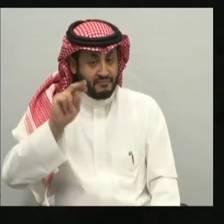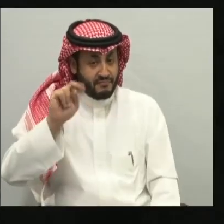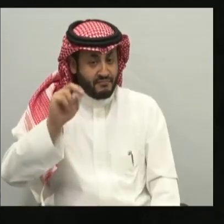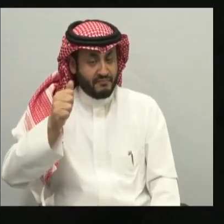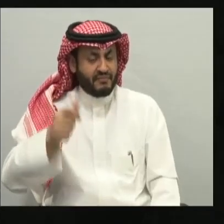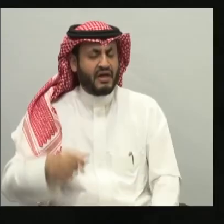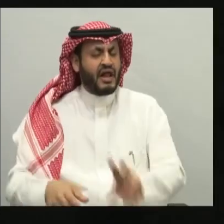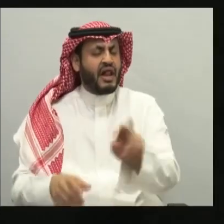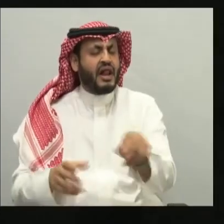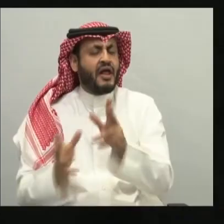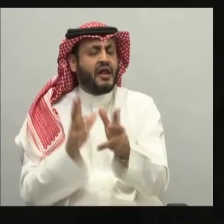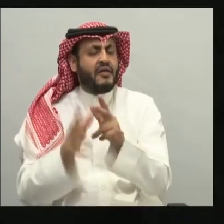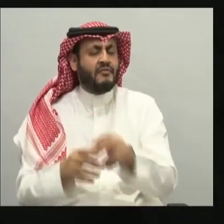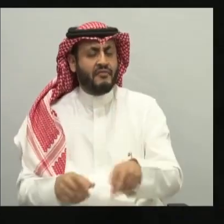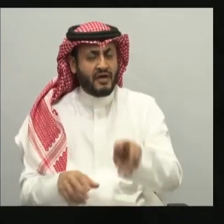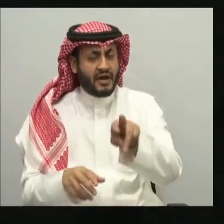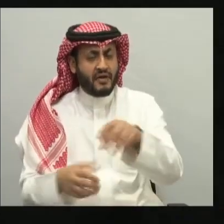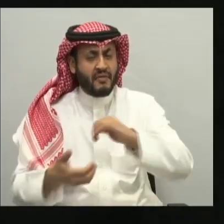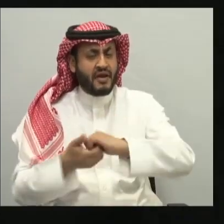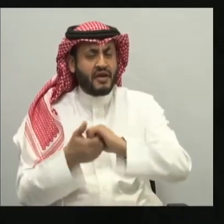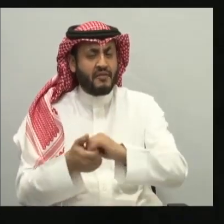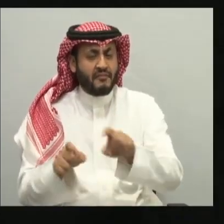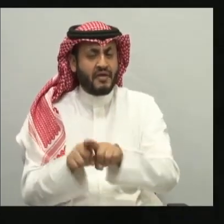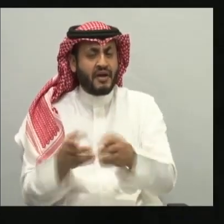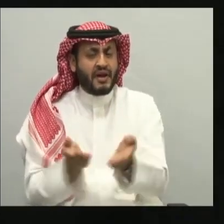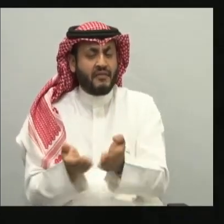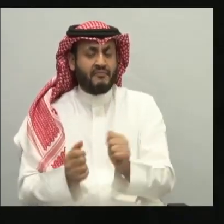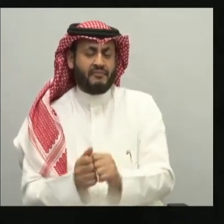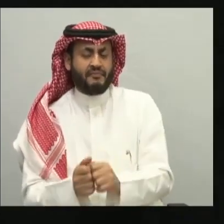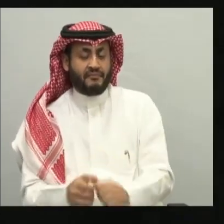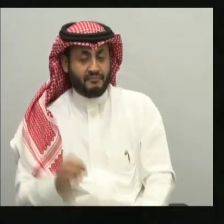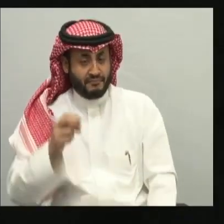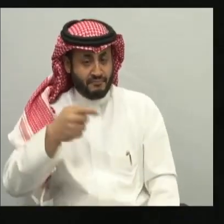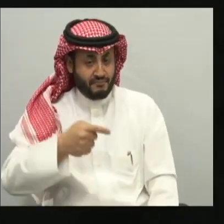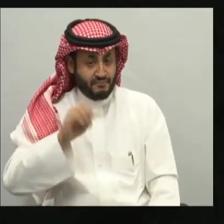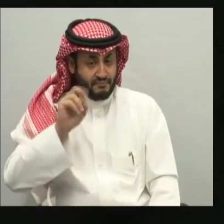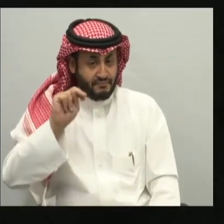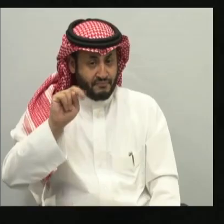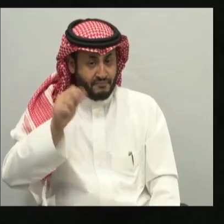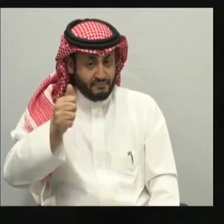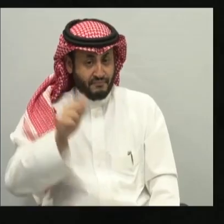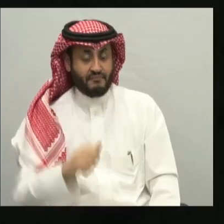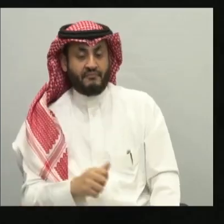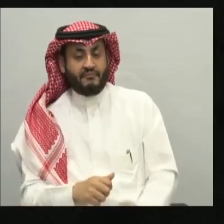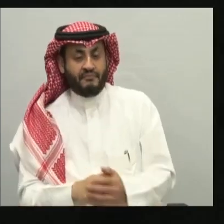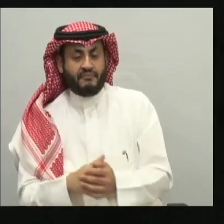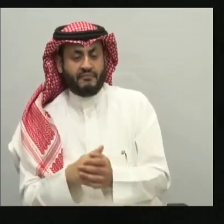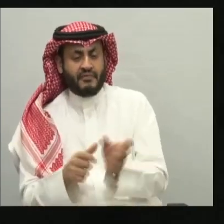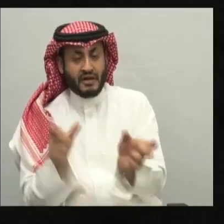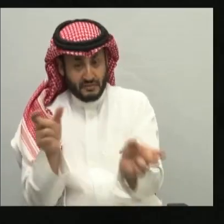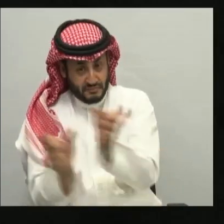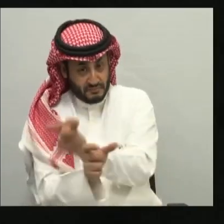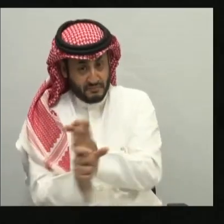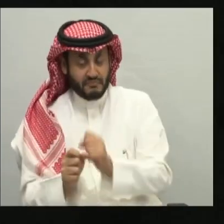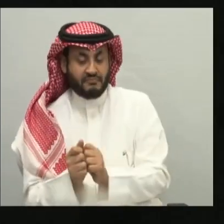classmate about what you're planning to do, you can say, I'm gonna study for English. I'm gonna play